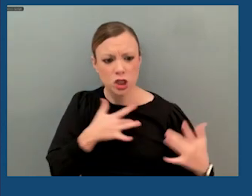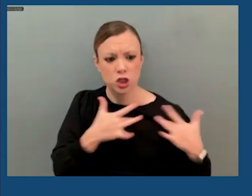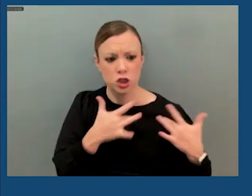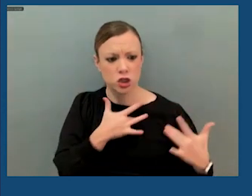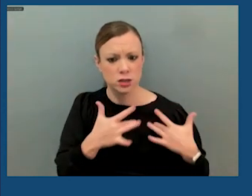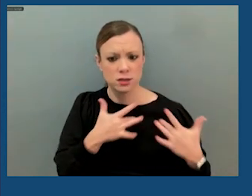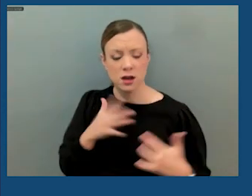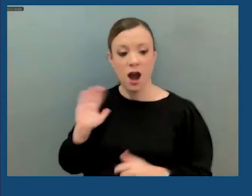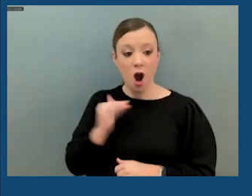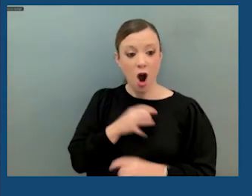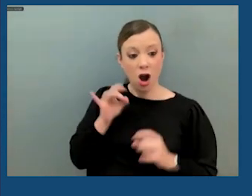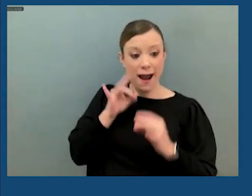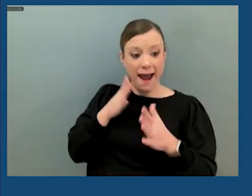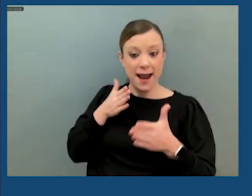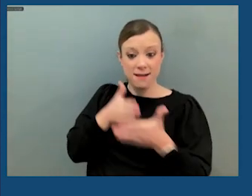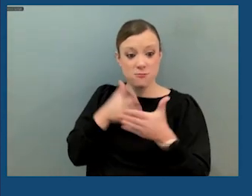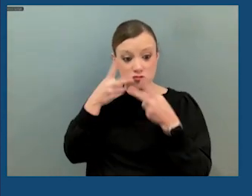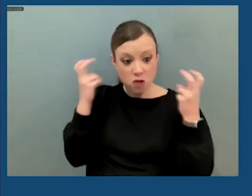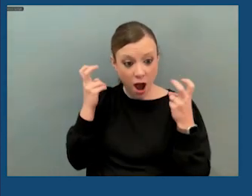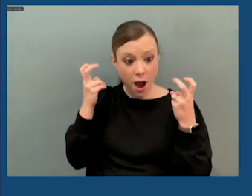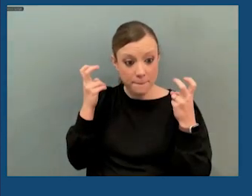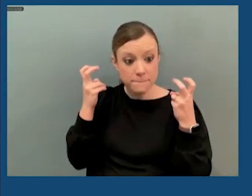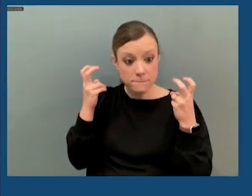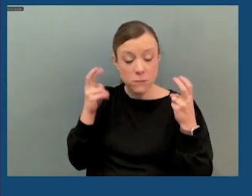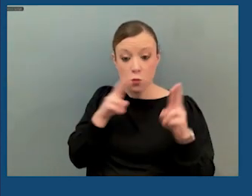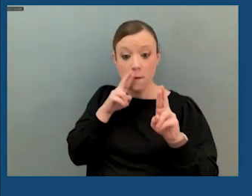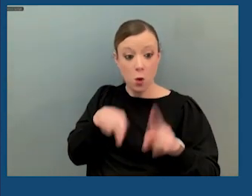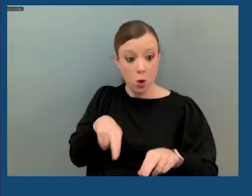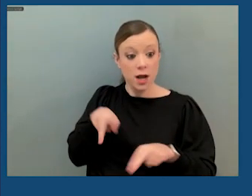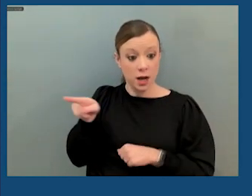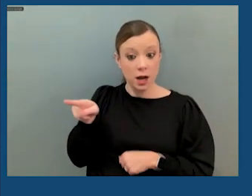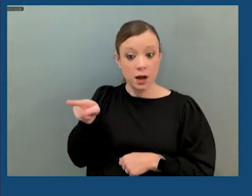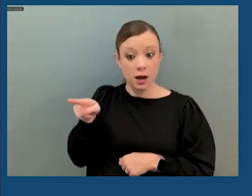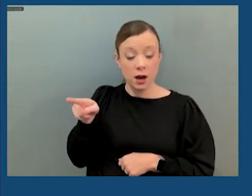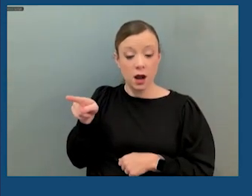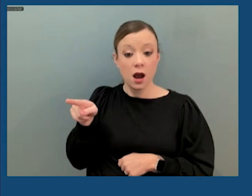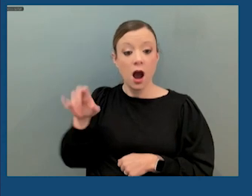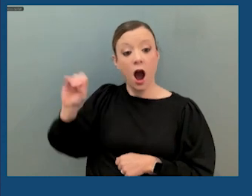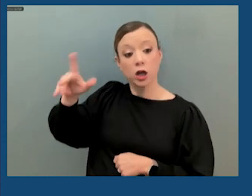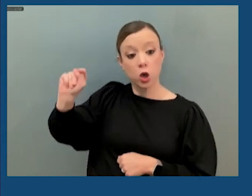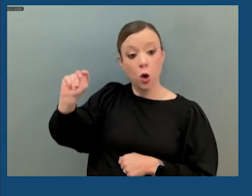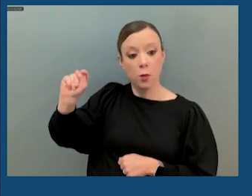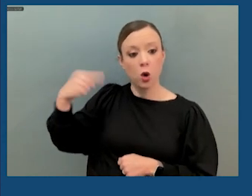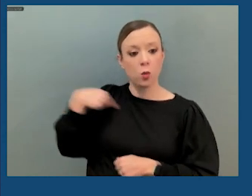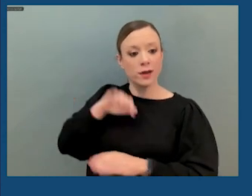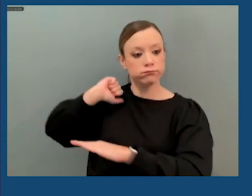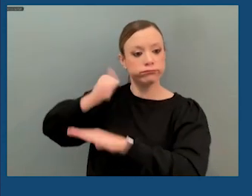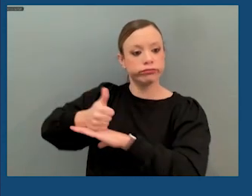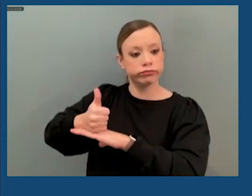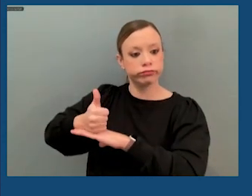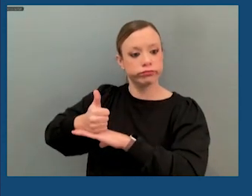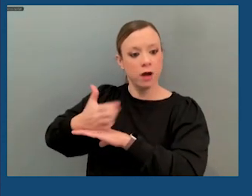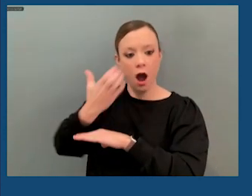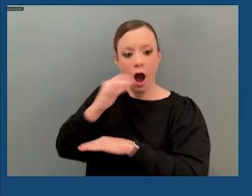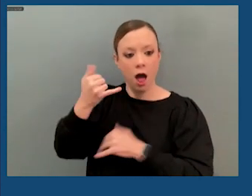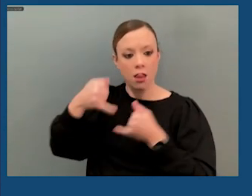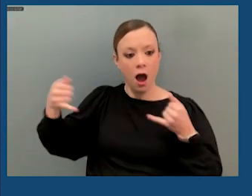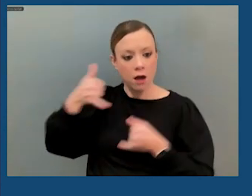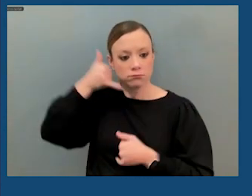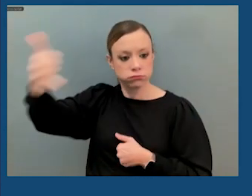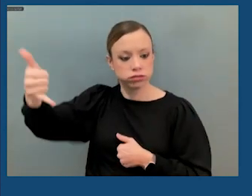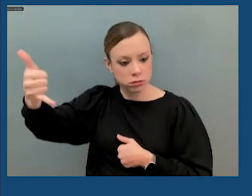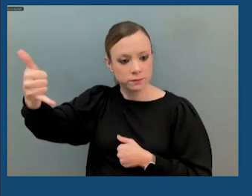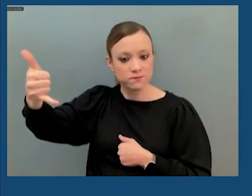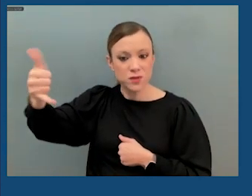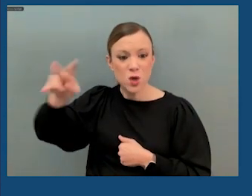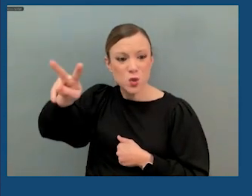bias reporting. Just in October, we established a hotline. Over 200 incidences just